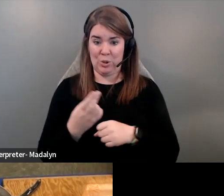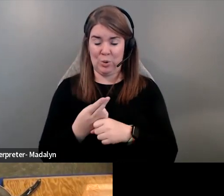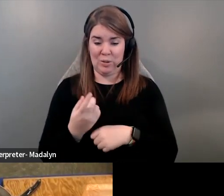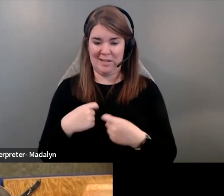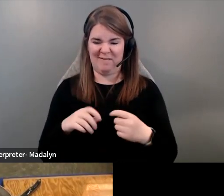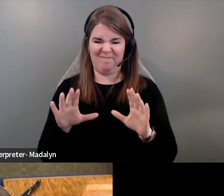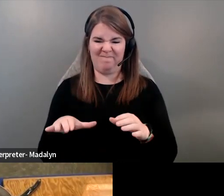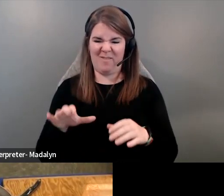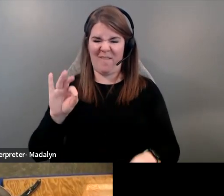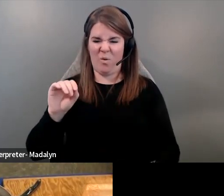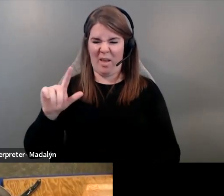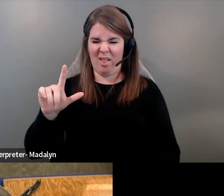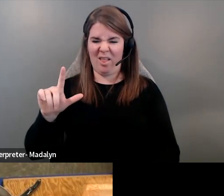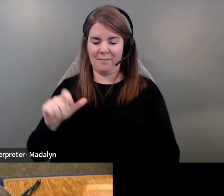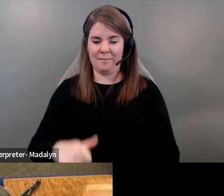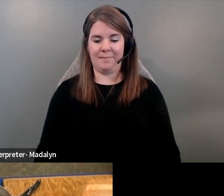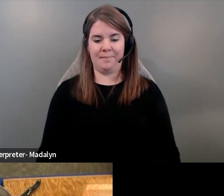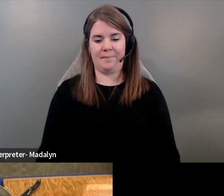Foil to finish cooking.